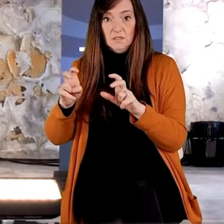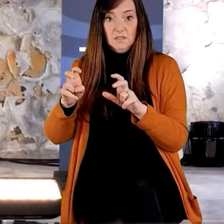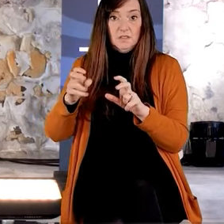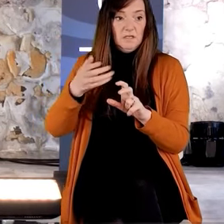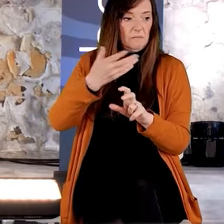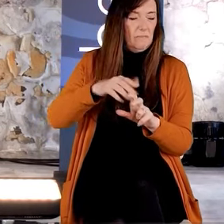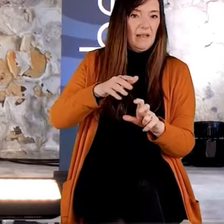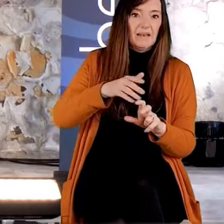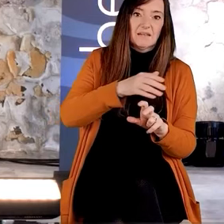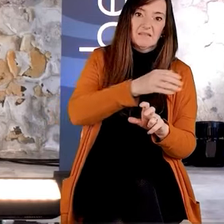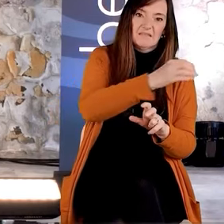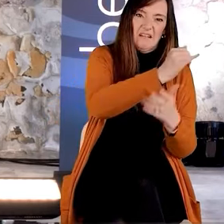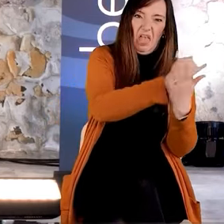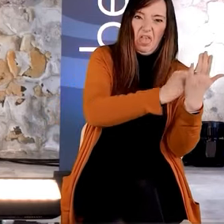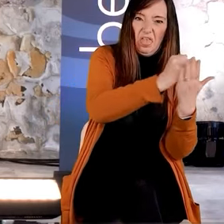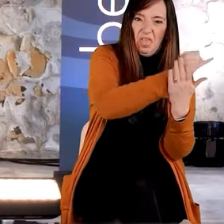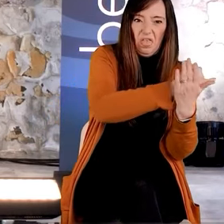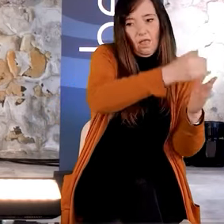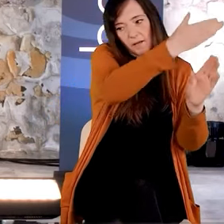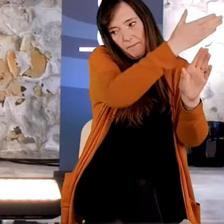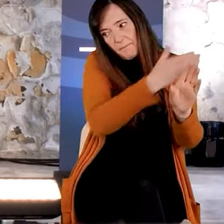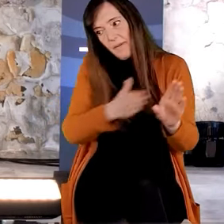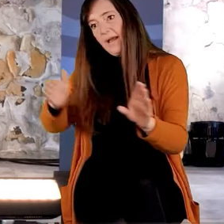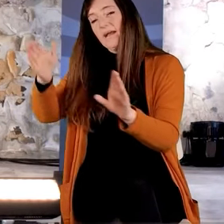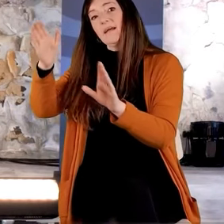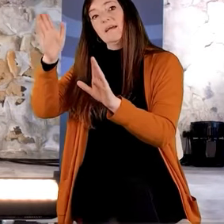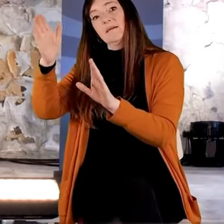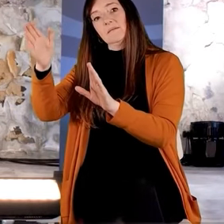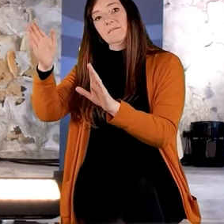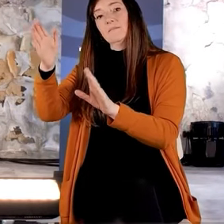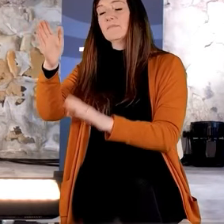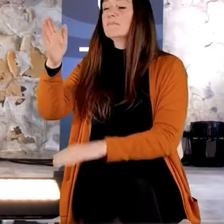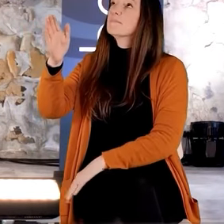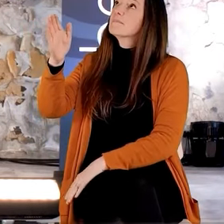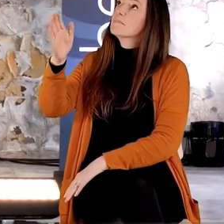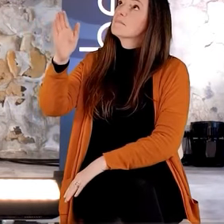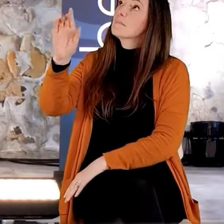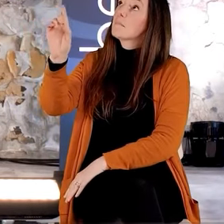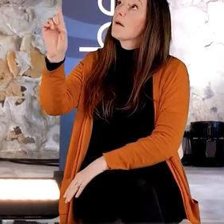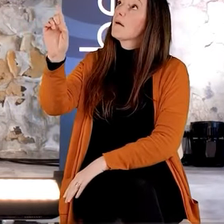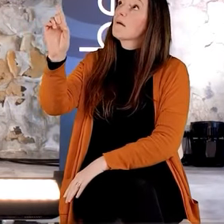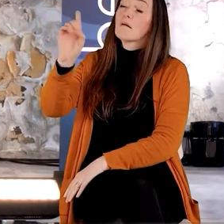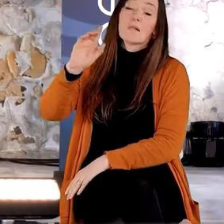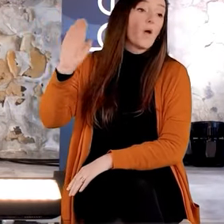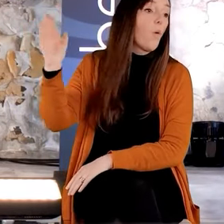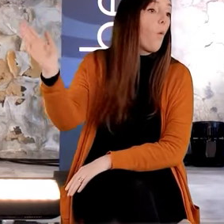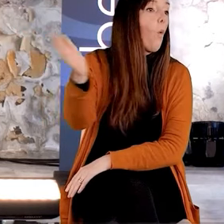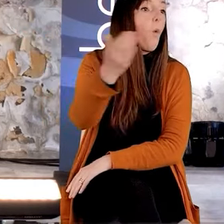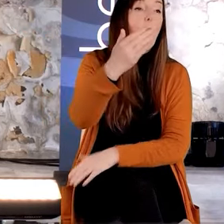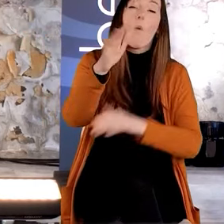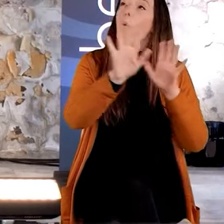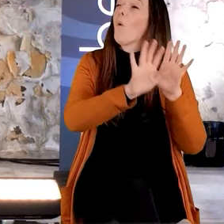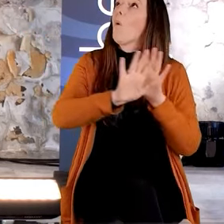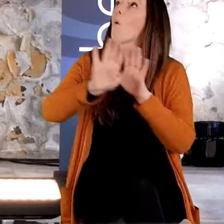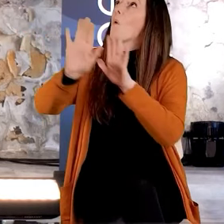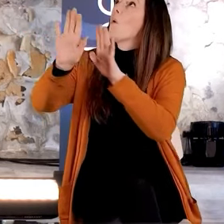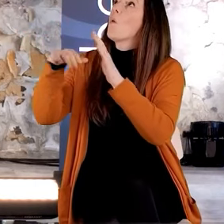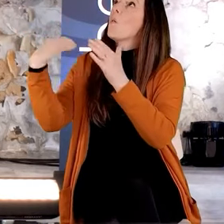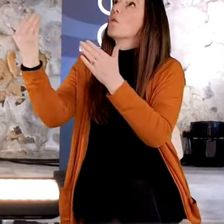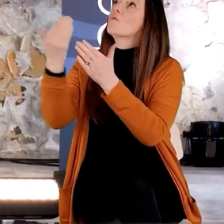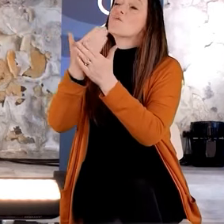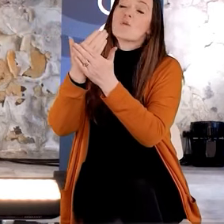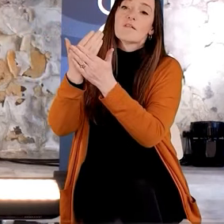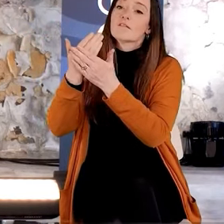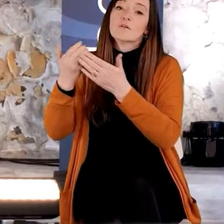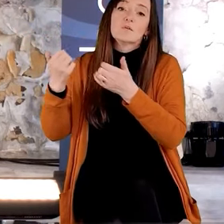ugliness and stench. And you have this lovely conclusion, but let all who take refuge in